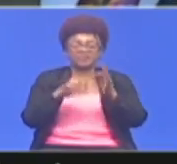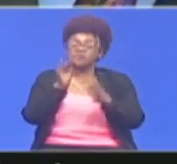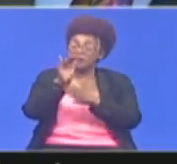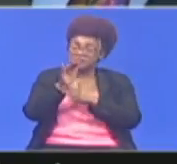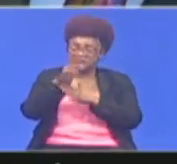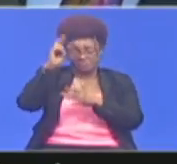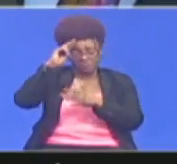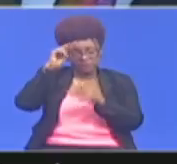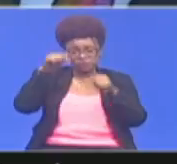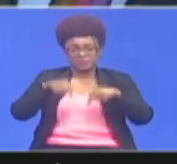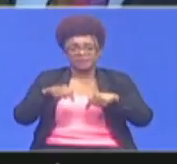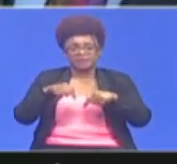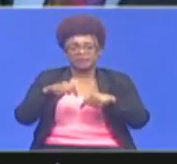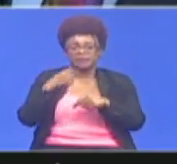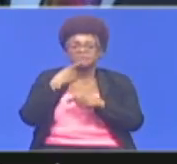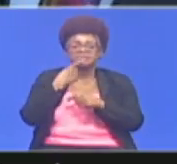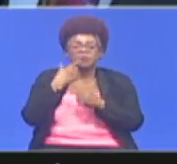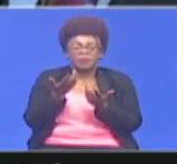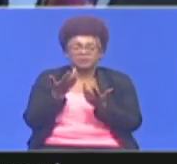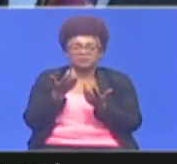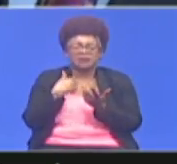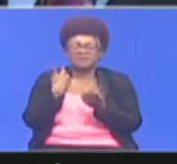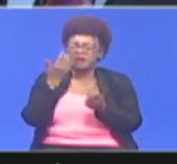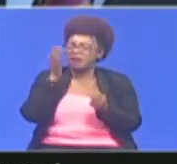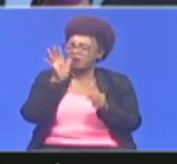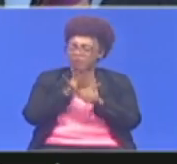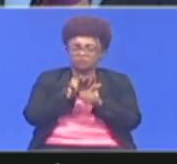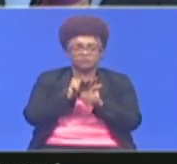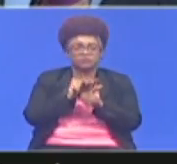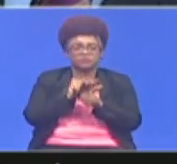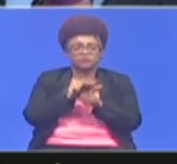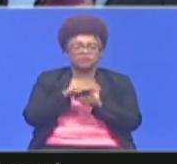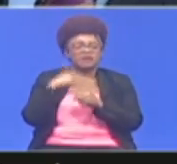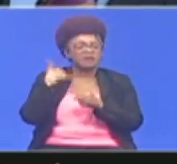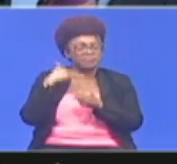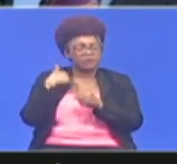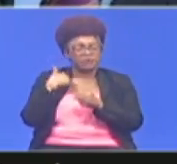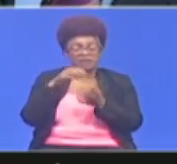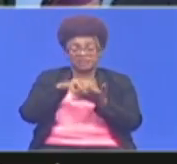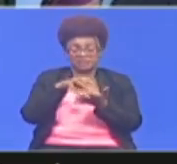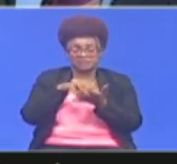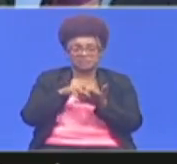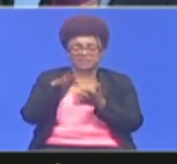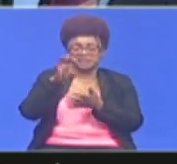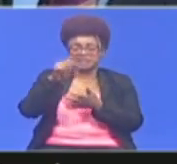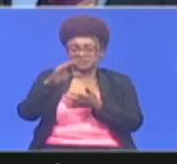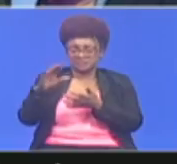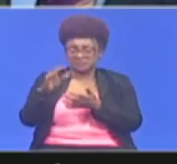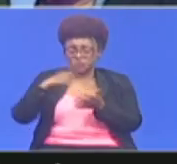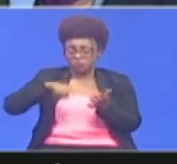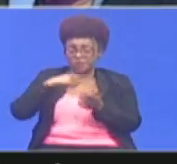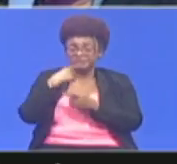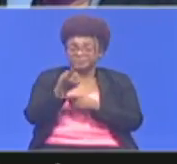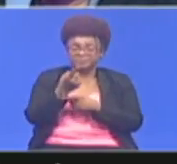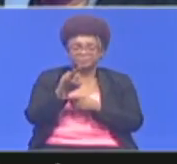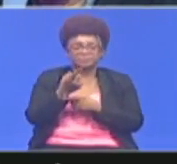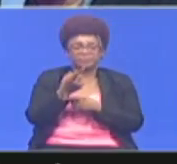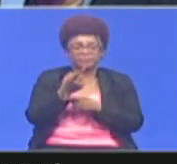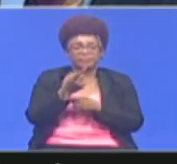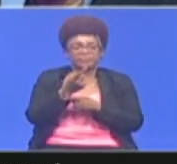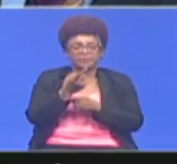they will tell you they're overwhelmed in dealing with criminal cases. If you ask the ESCC, we shall tell you in black and white